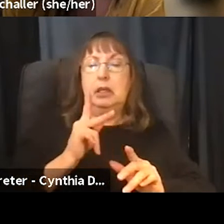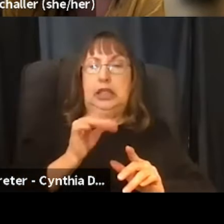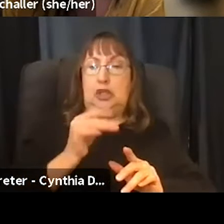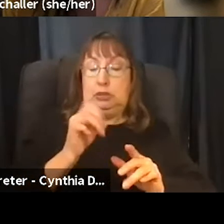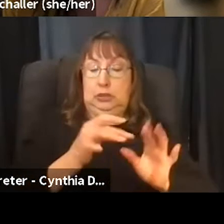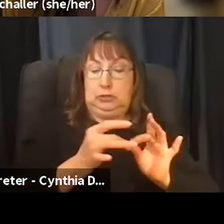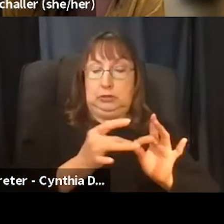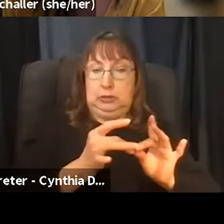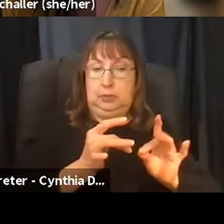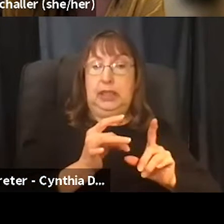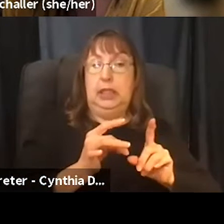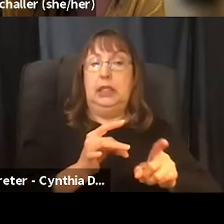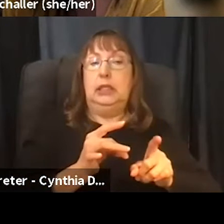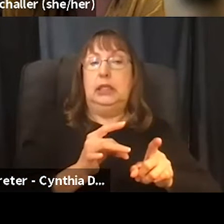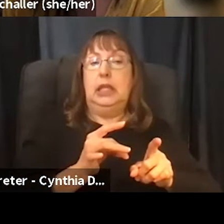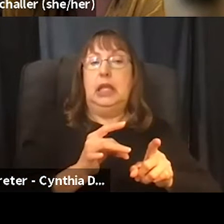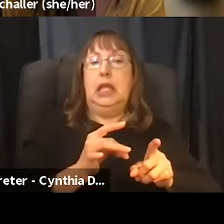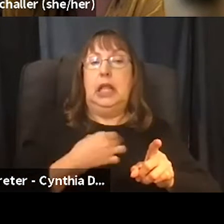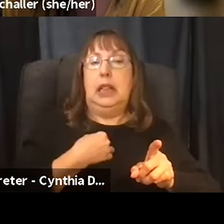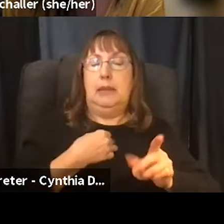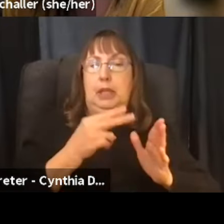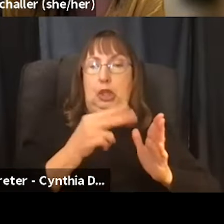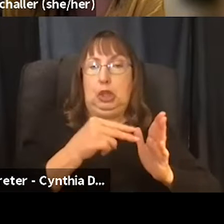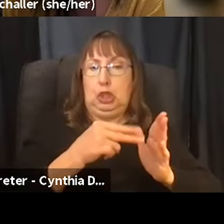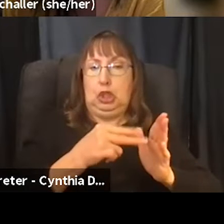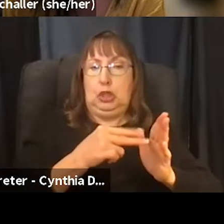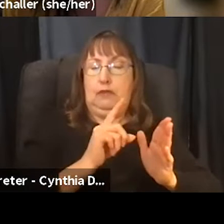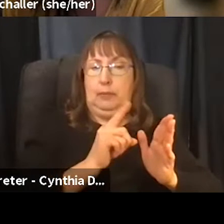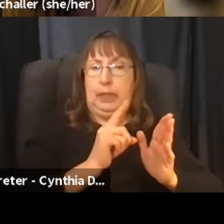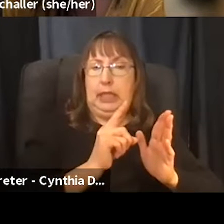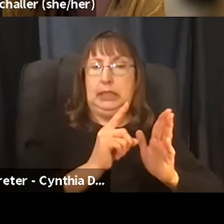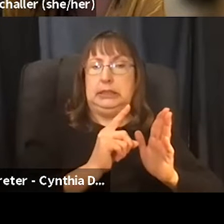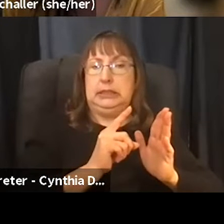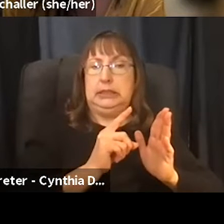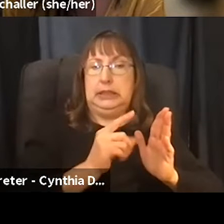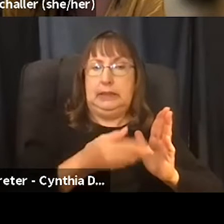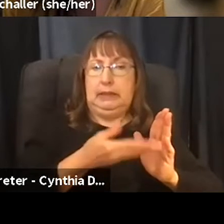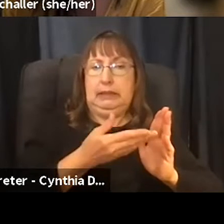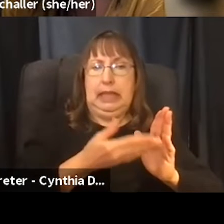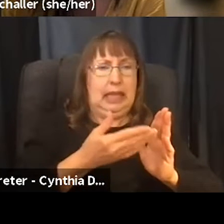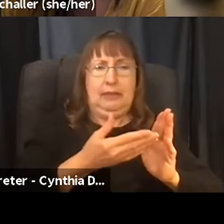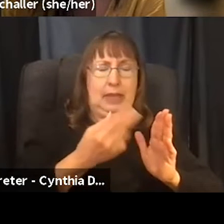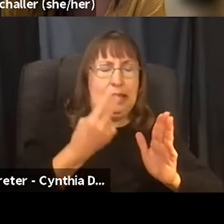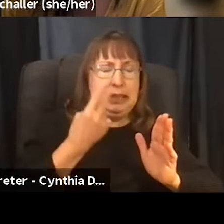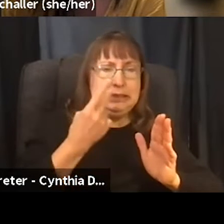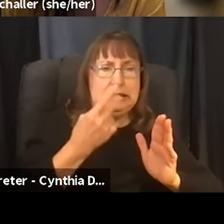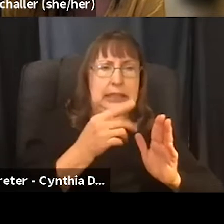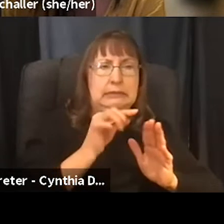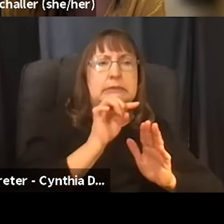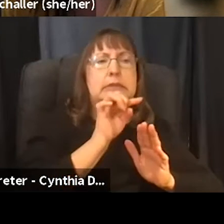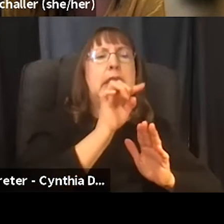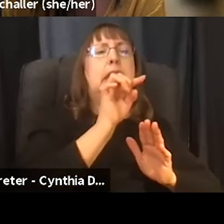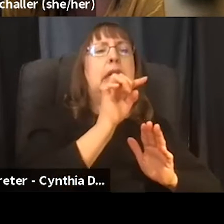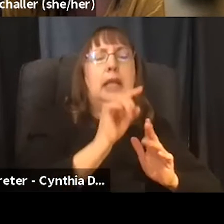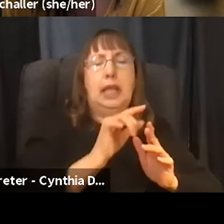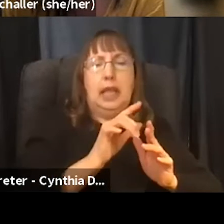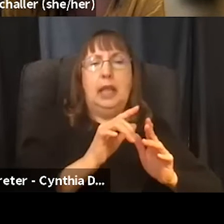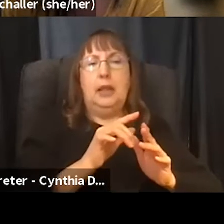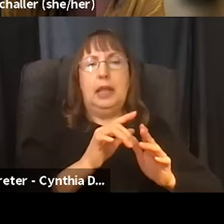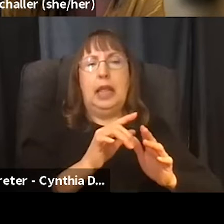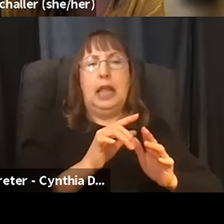about, let's see if we can get farther up on I don't know if I can see it anymore. It was about sort of like, I